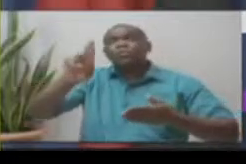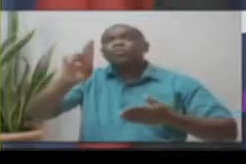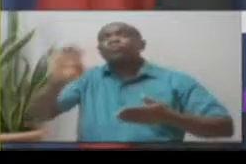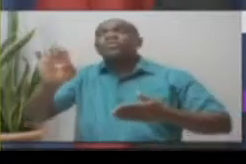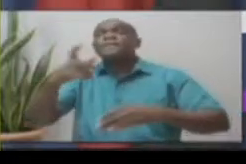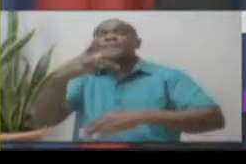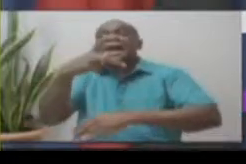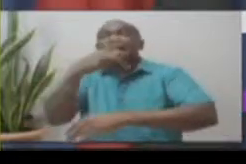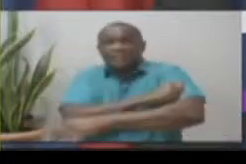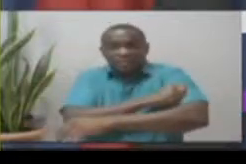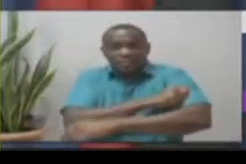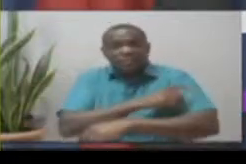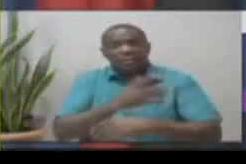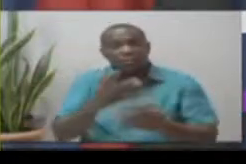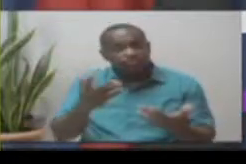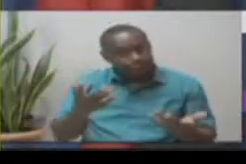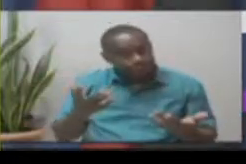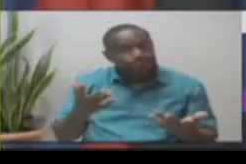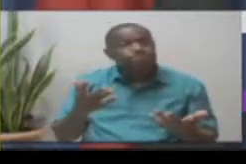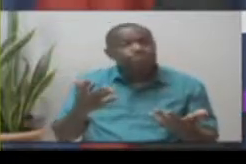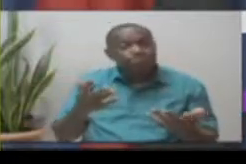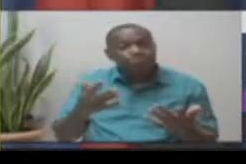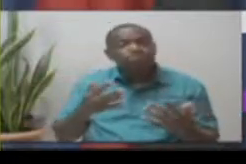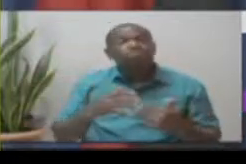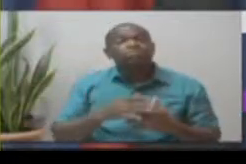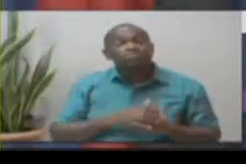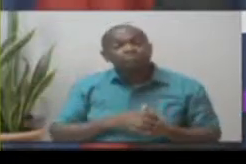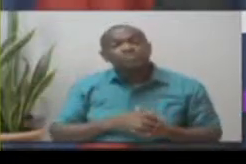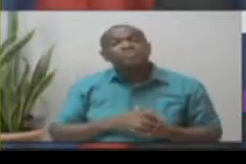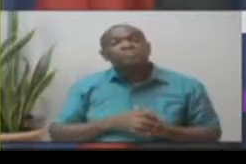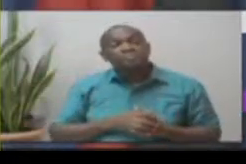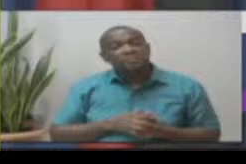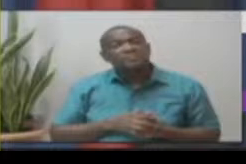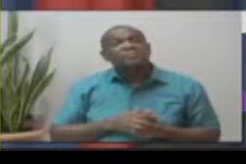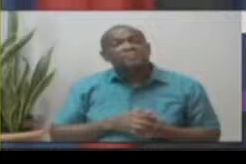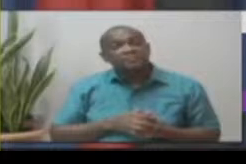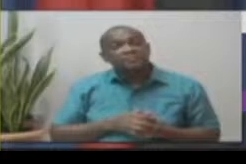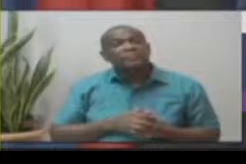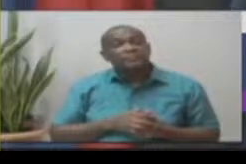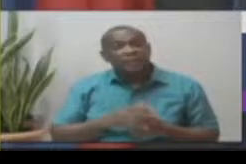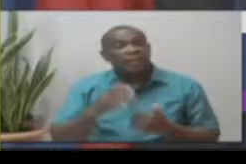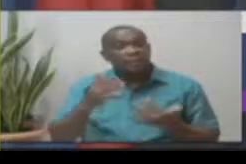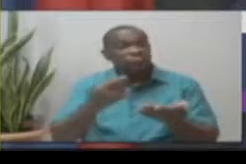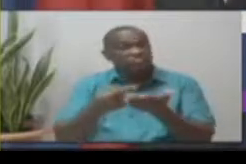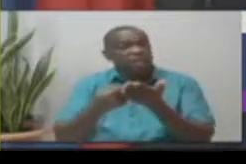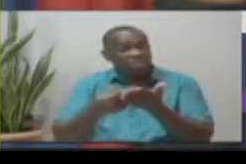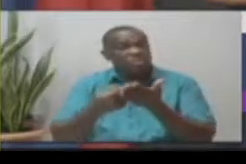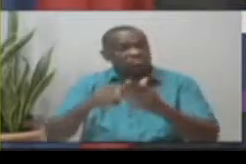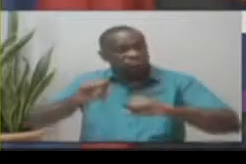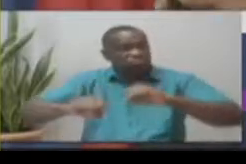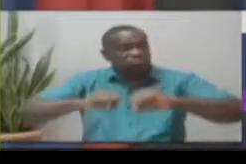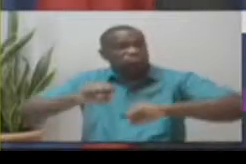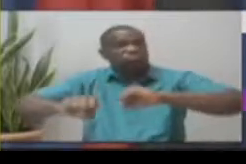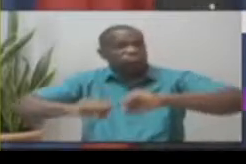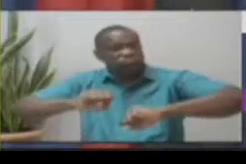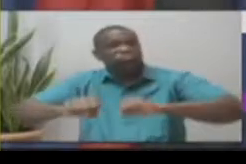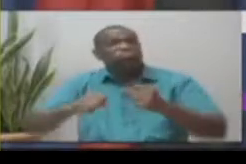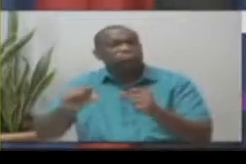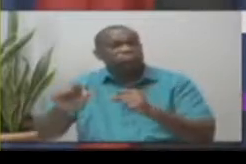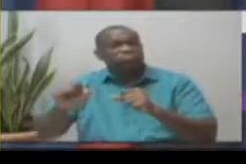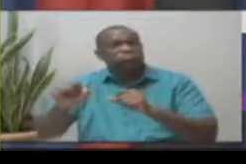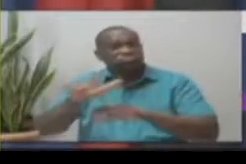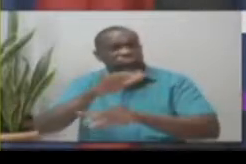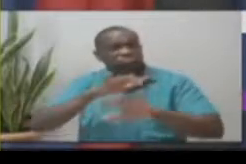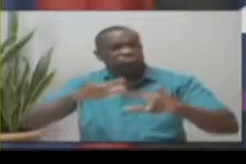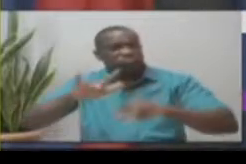virus. Those are the kinds of discussions taking place in scientific circles now. So having got vaccinated in 2021 does not